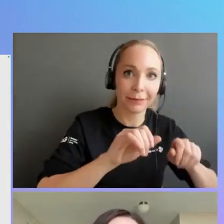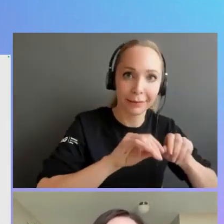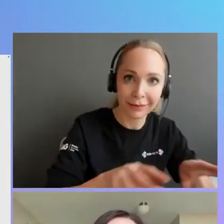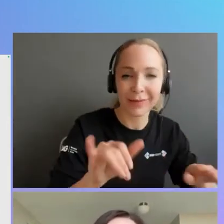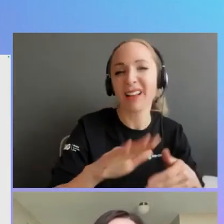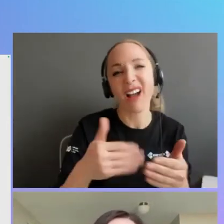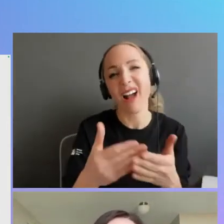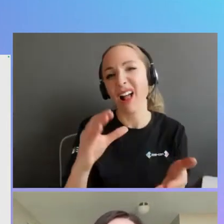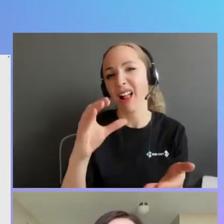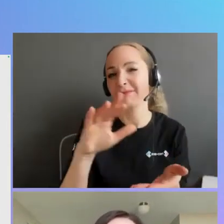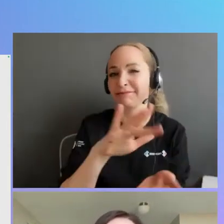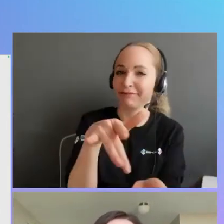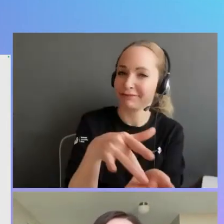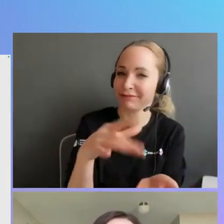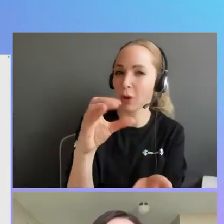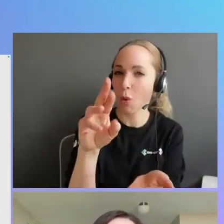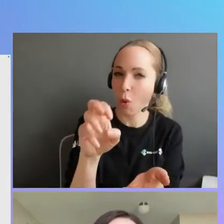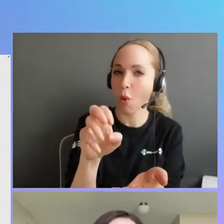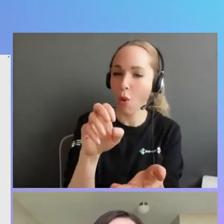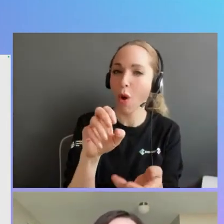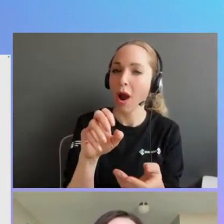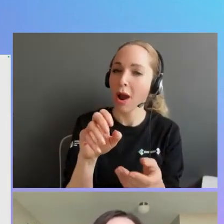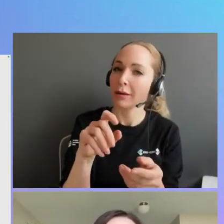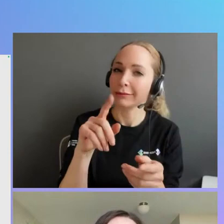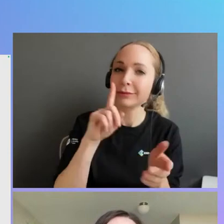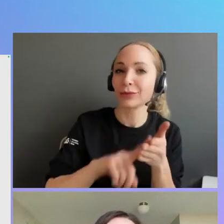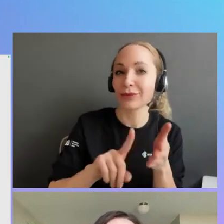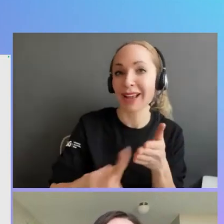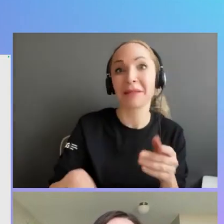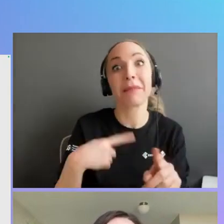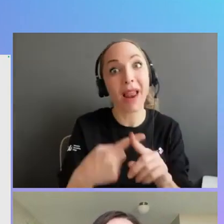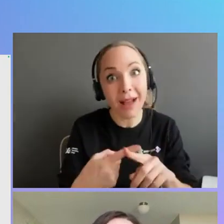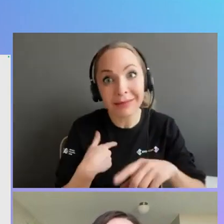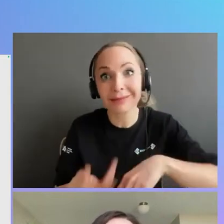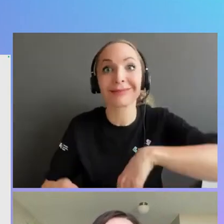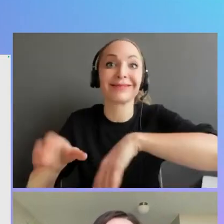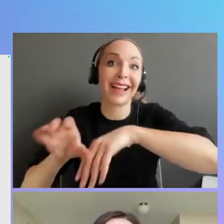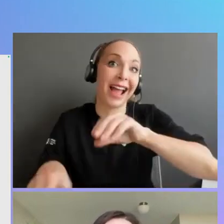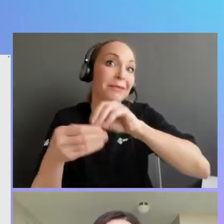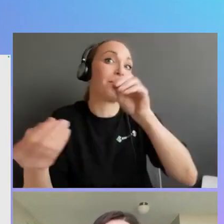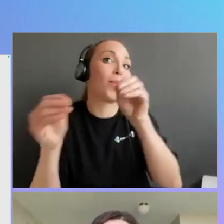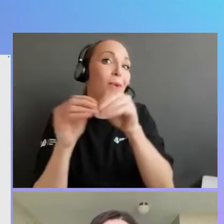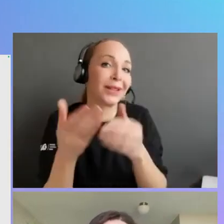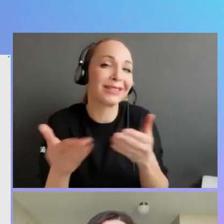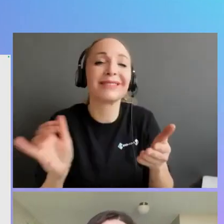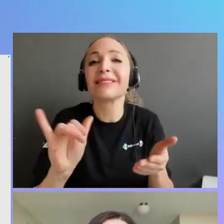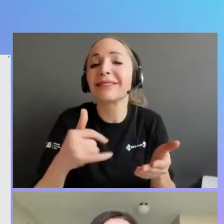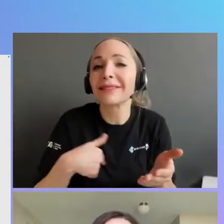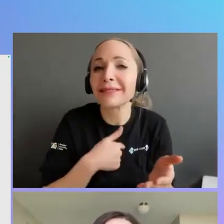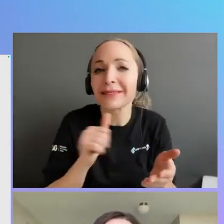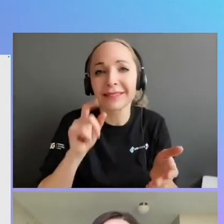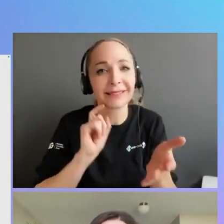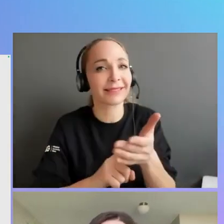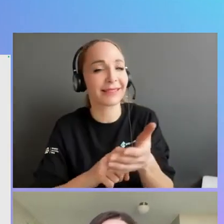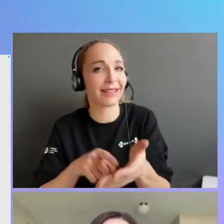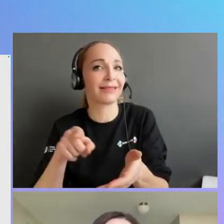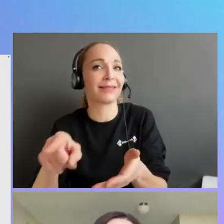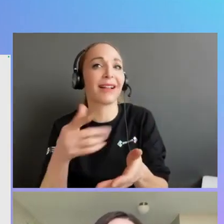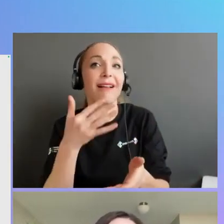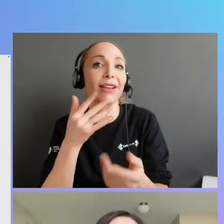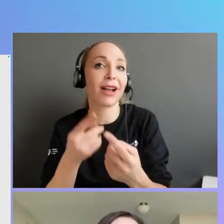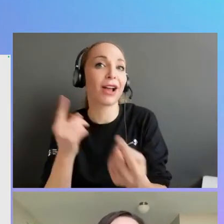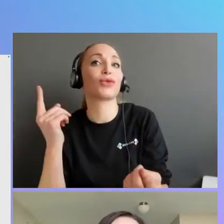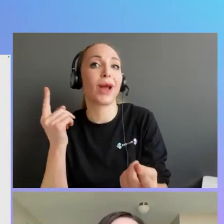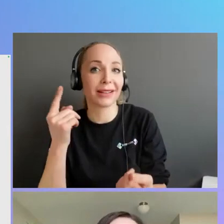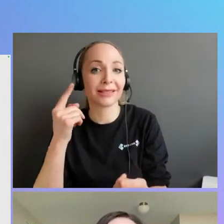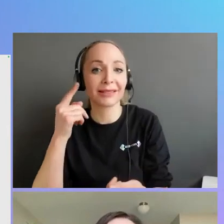of that, we are, adding additional things. So like I showed, we're actually able to detect color contrast for images of text using that computer